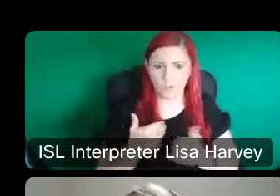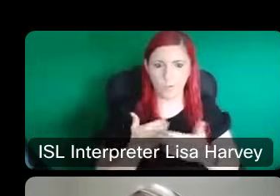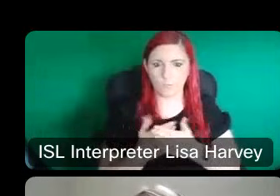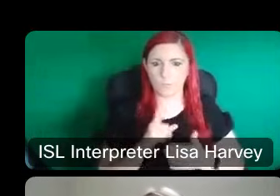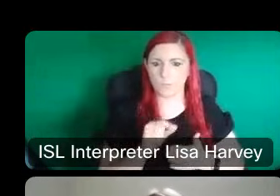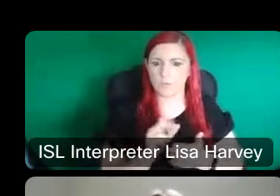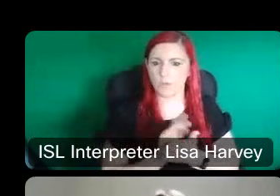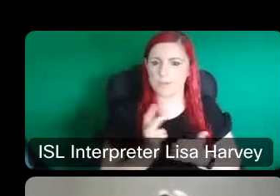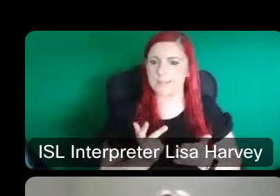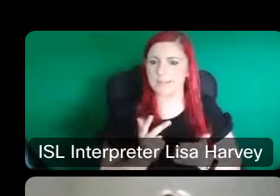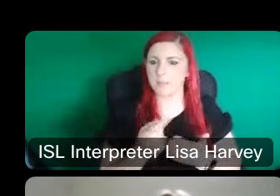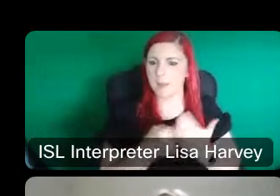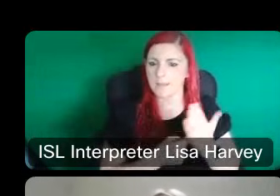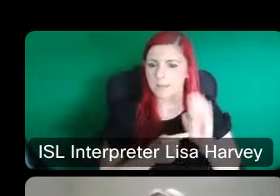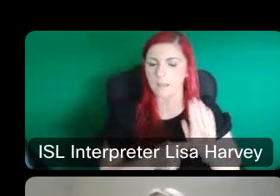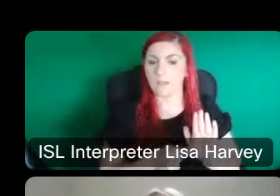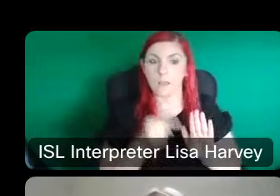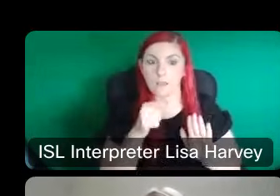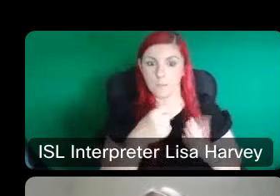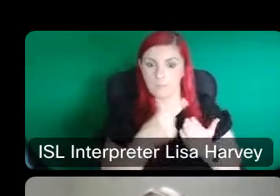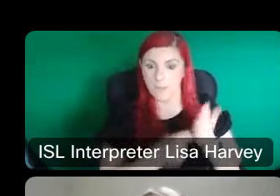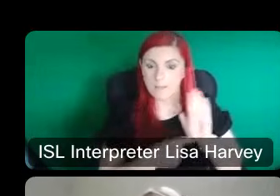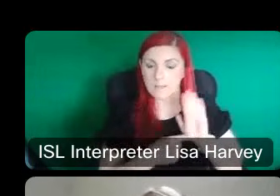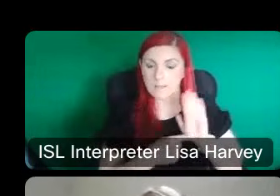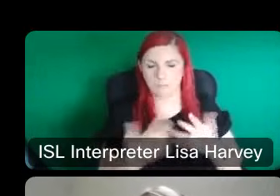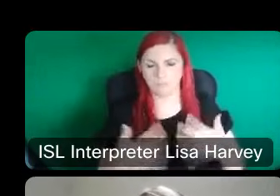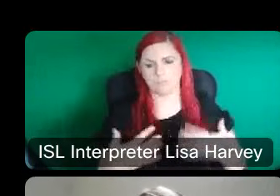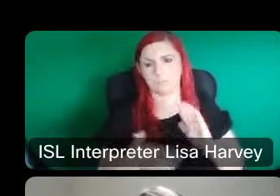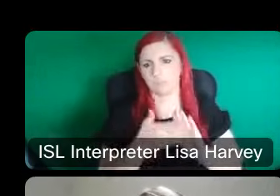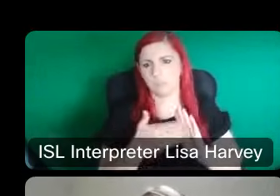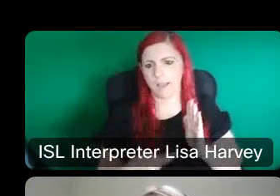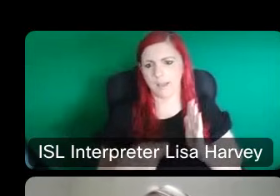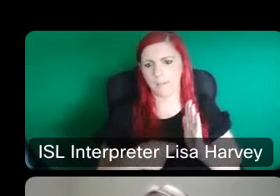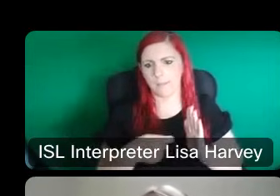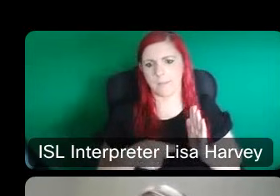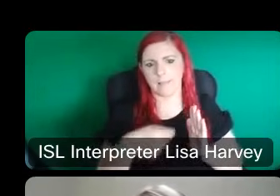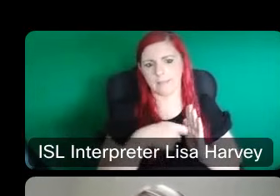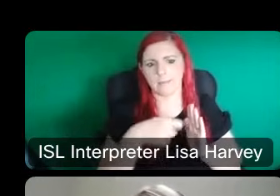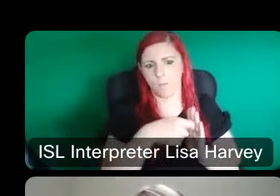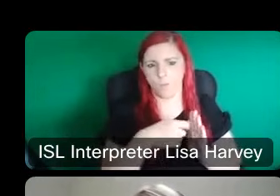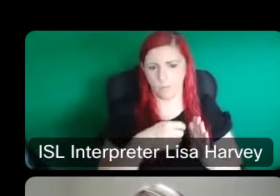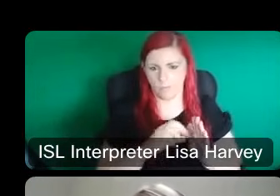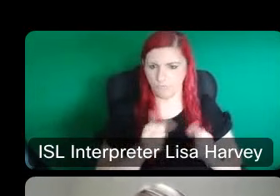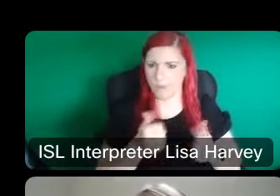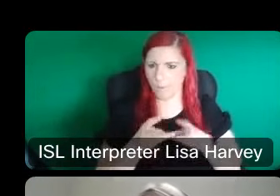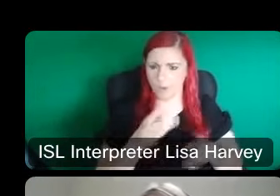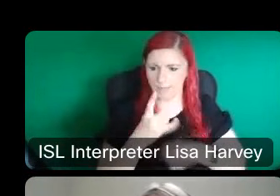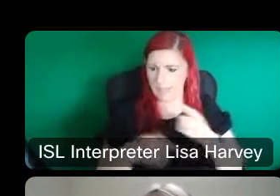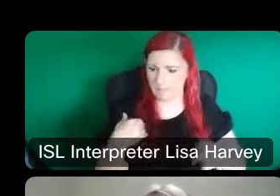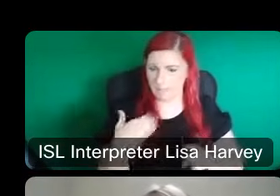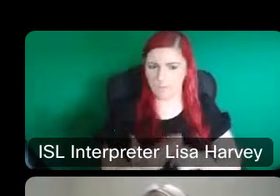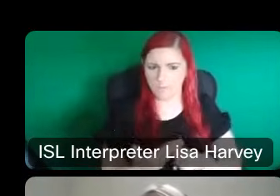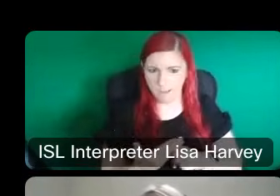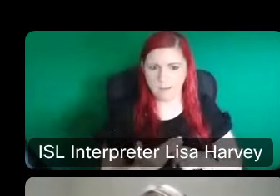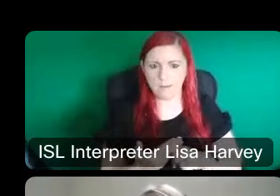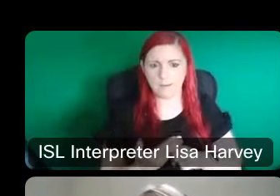policy. So this policy really builds on all the good work that has taken place over the number of last years